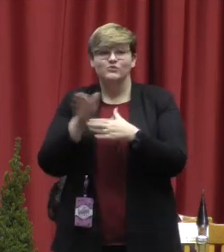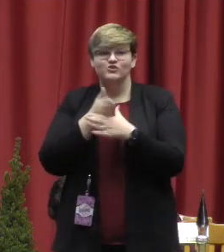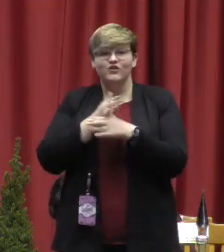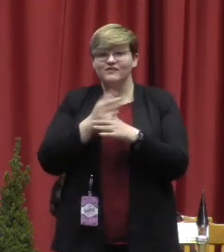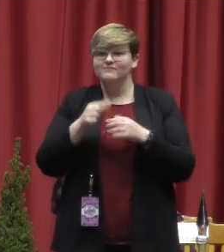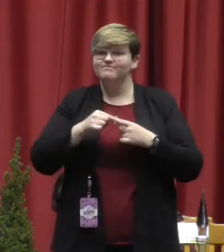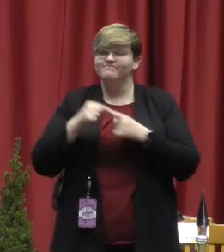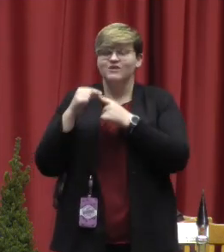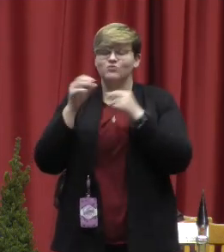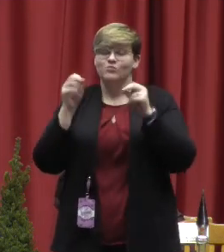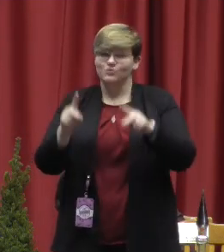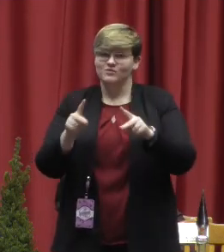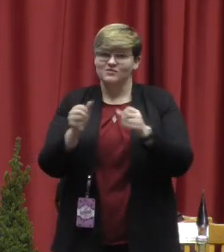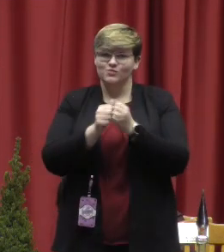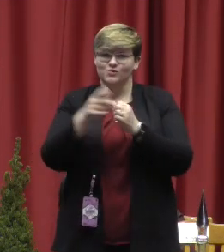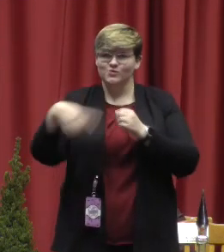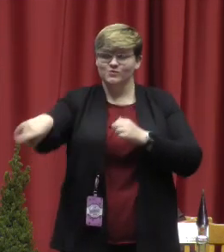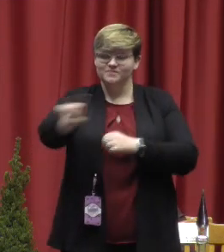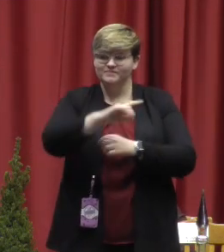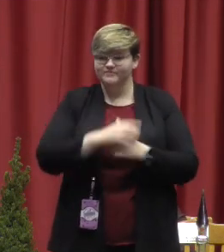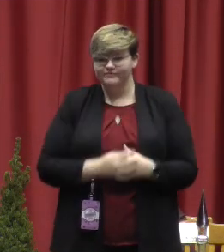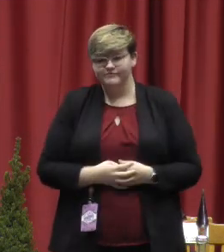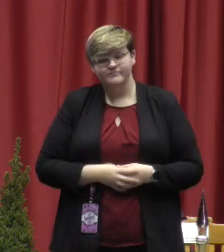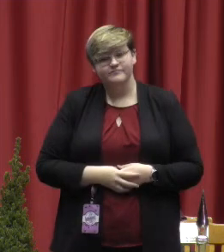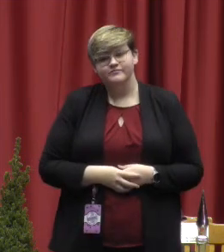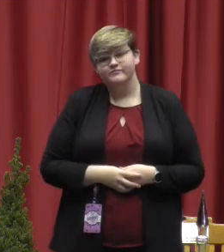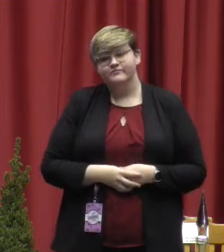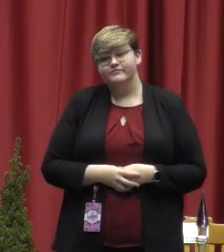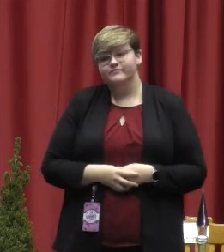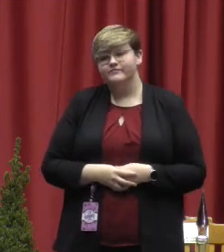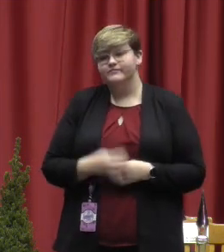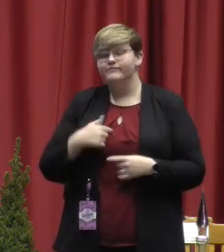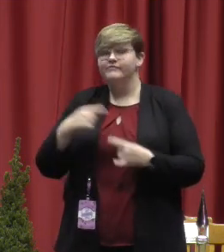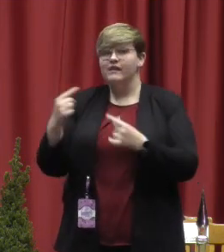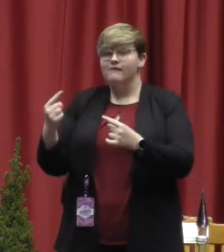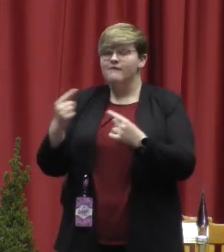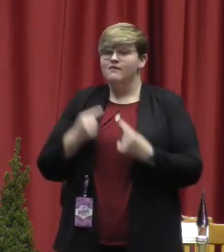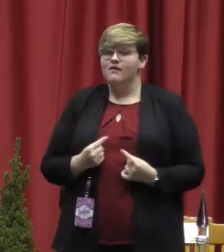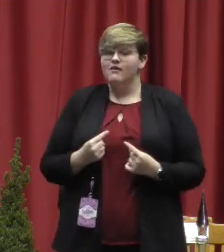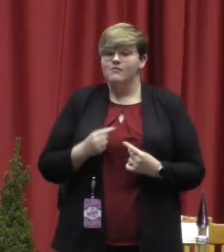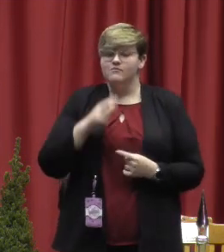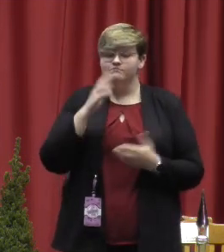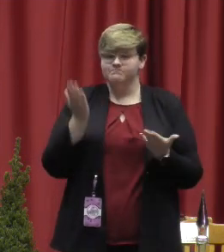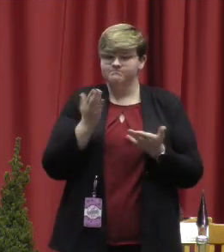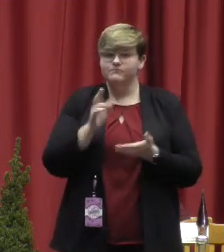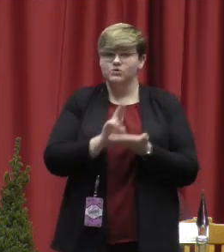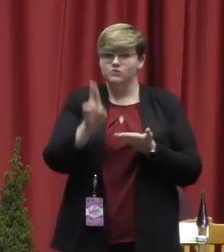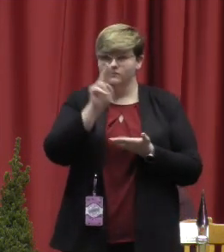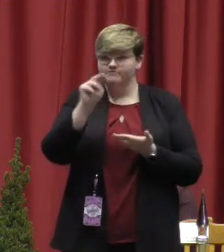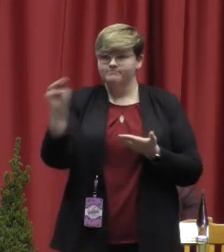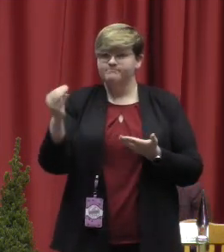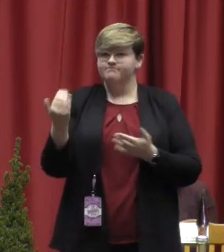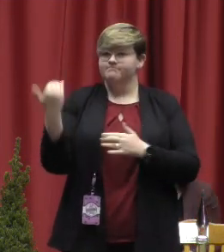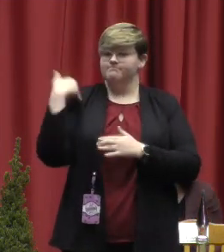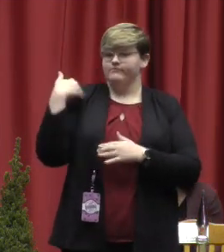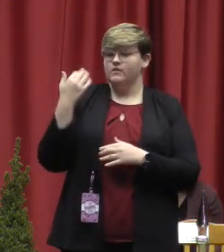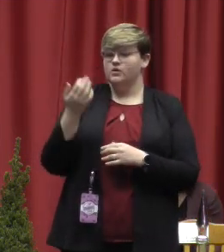this special opportunity. I came to UNM back in June of